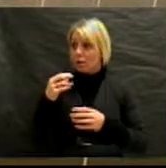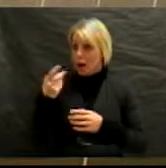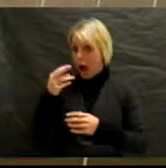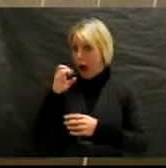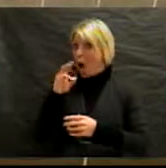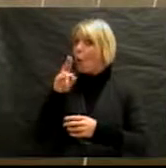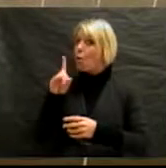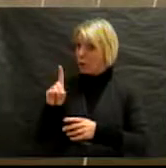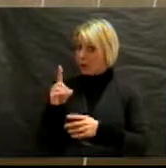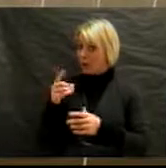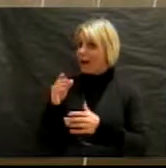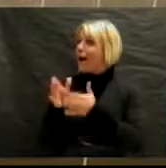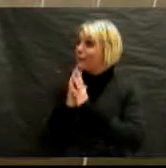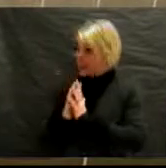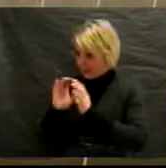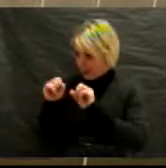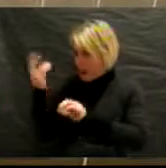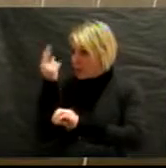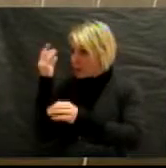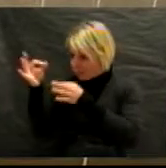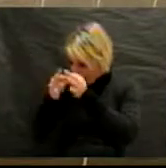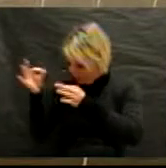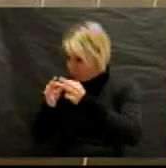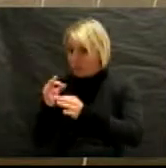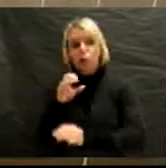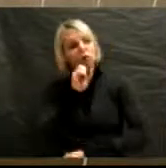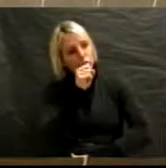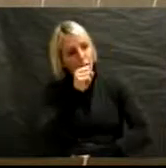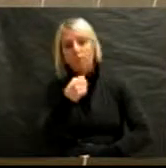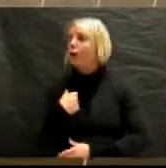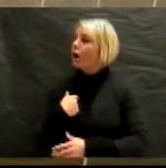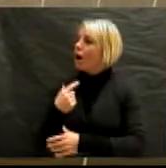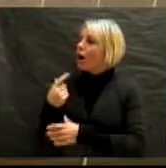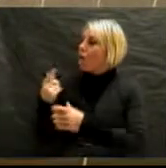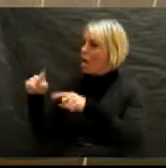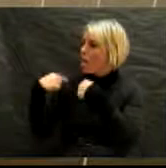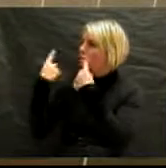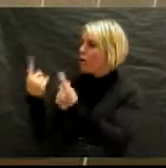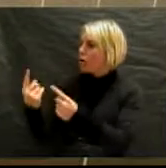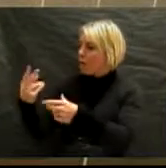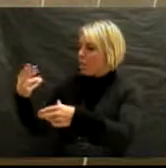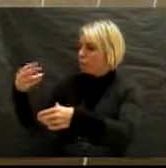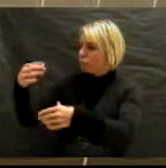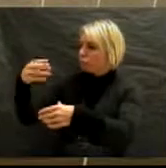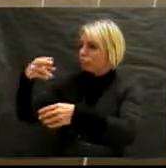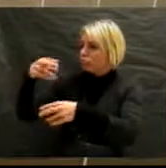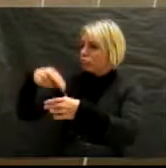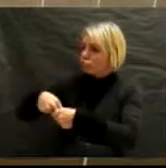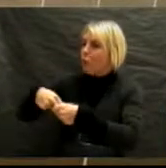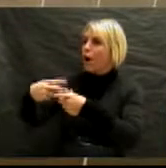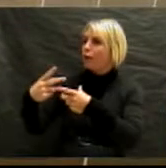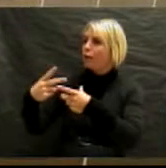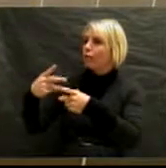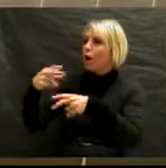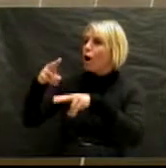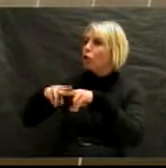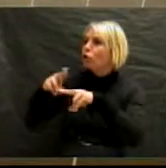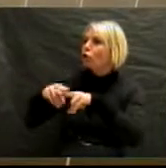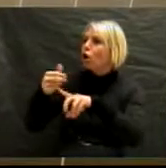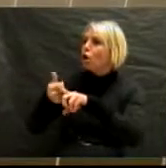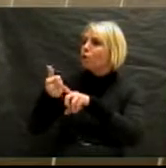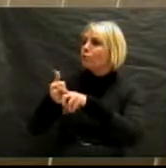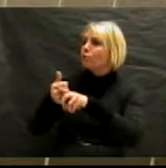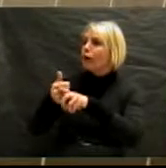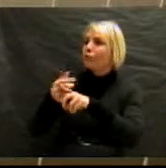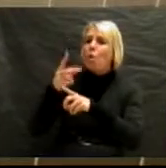traditionally on this, as long as I've been on, I think even before that, that a chair serves either 1 or 2 years, and you're going for your third,